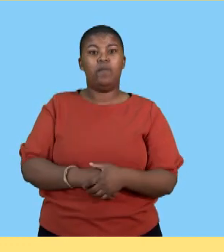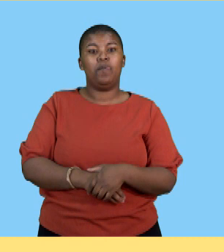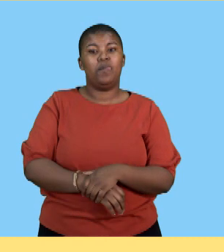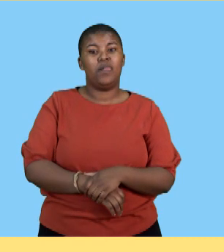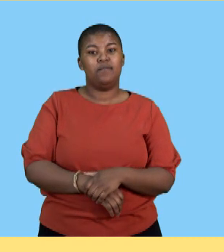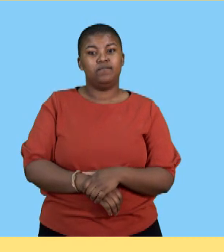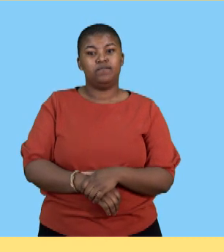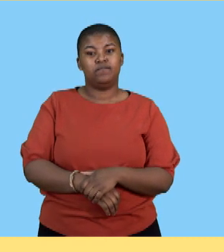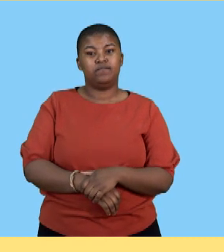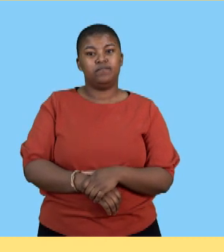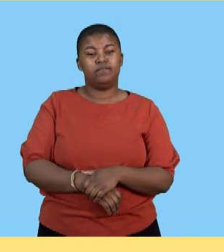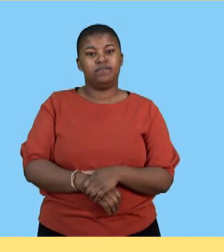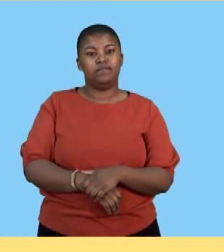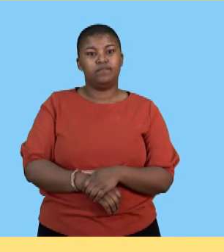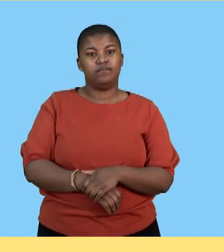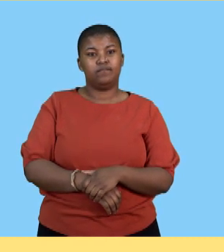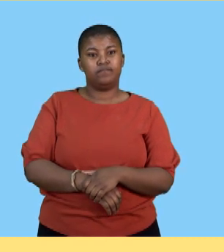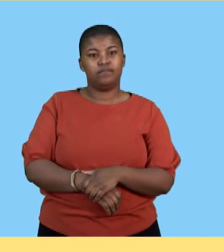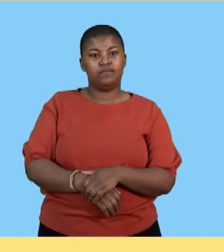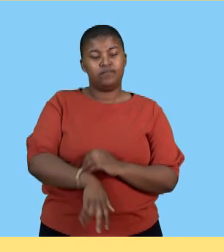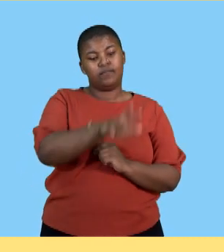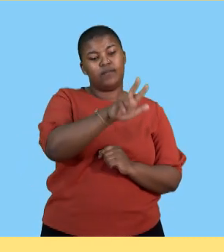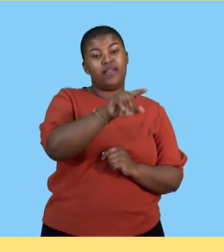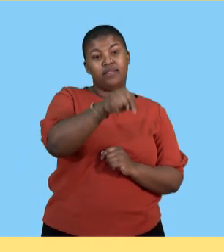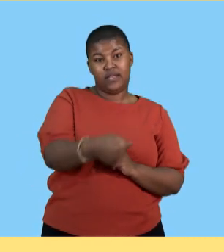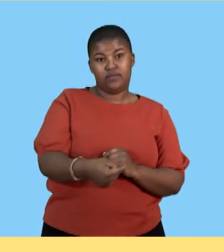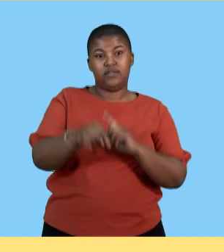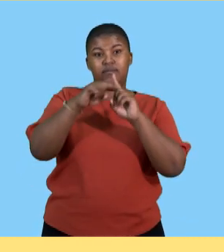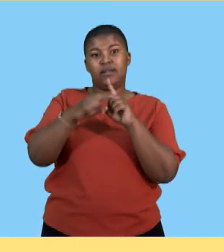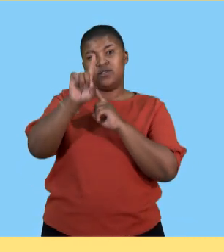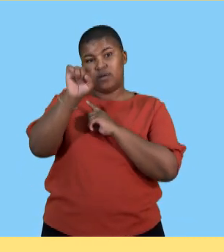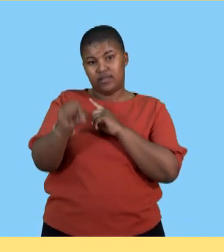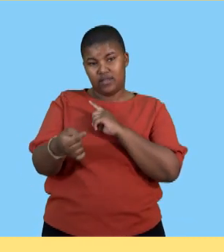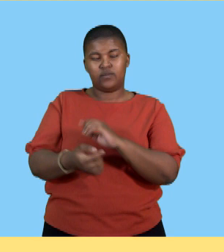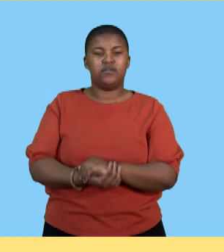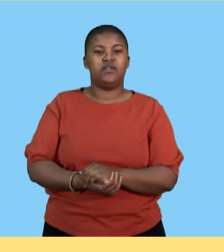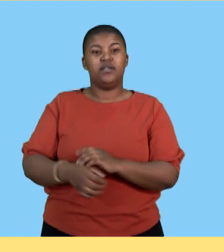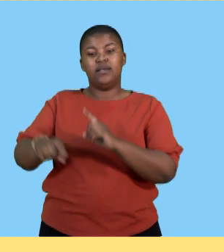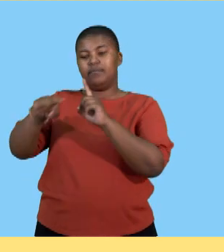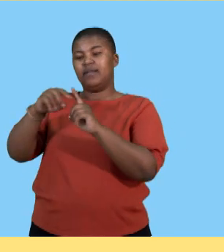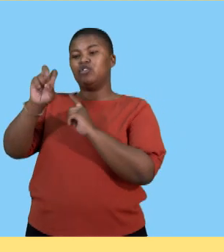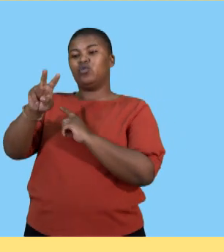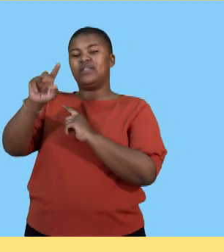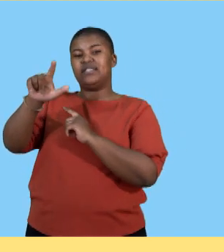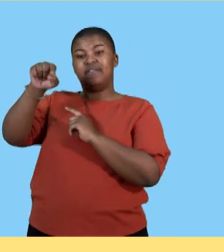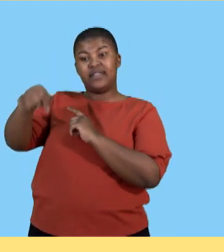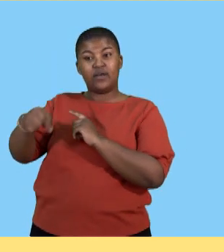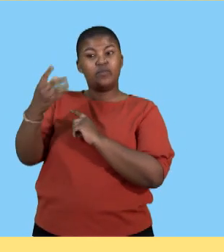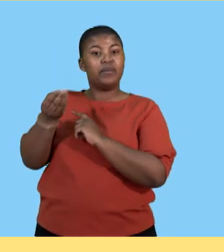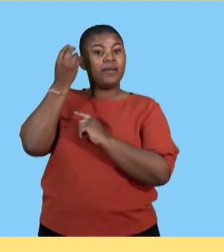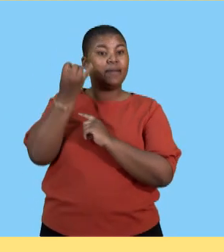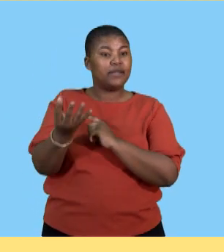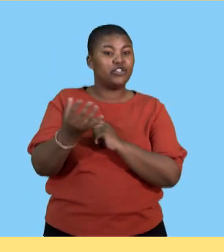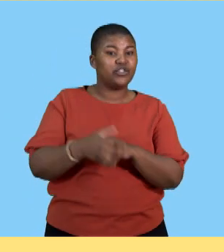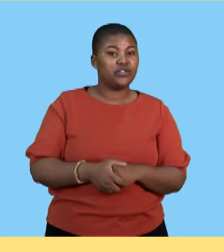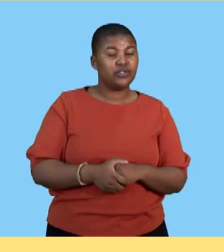then you are now saying your 8,000 plus 1,000 plus the 27,000.